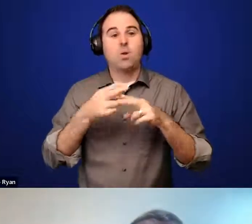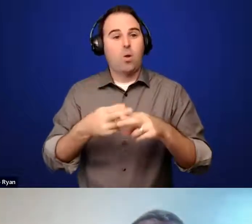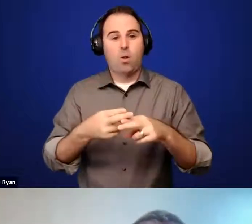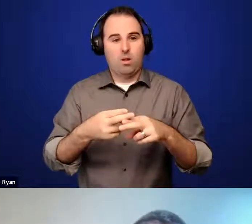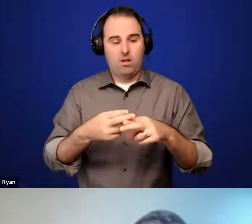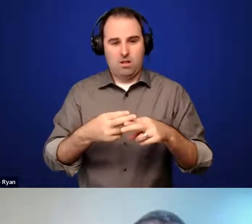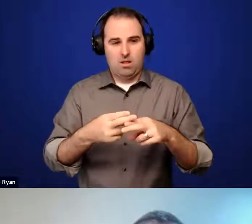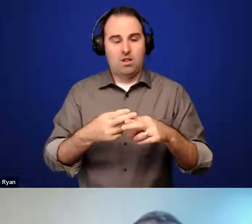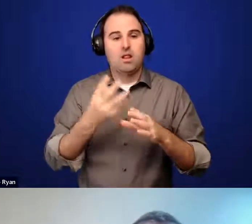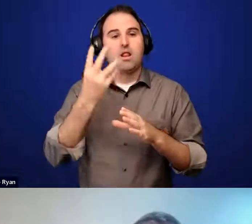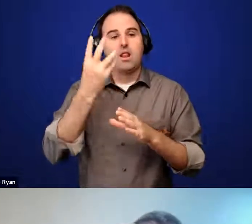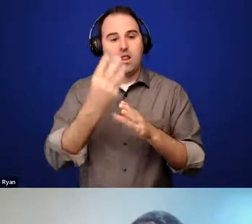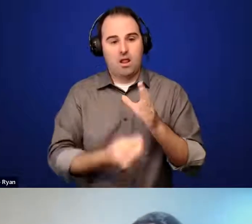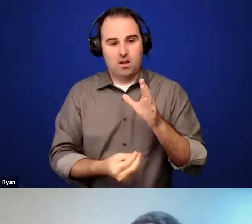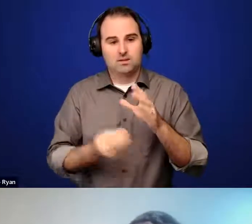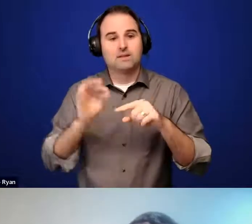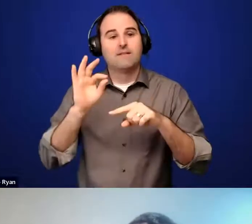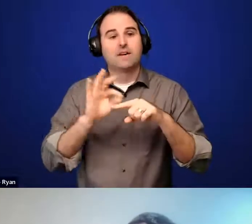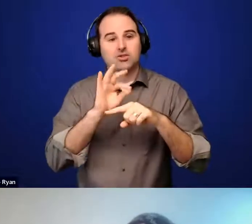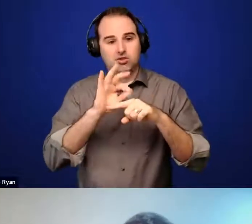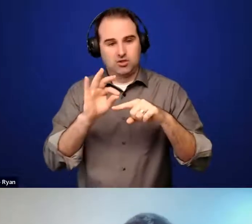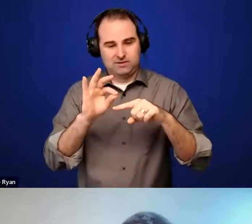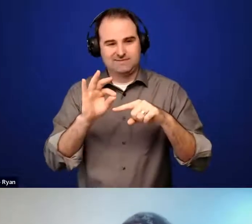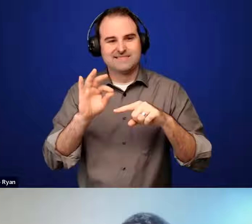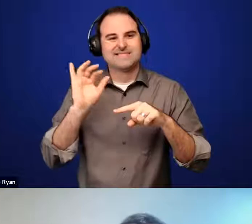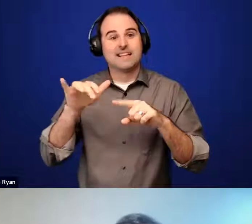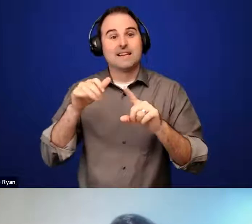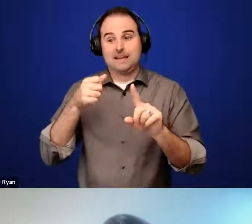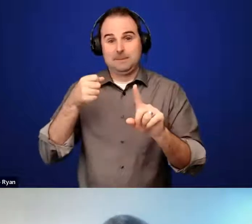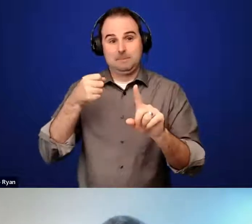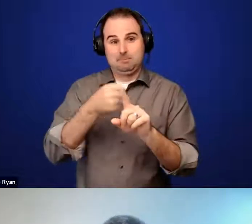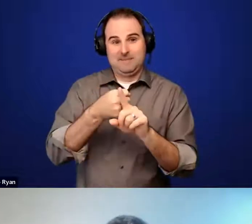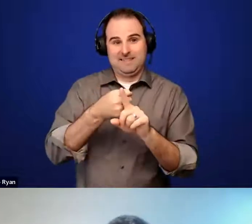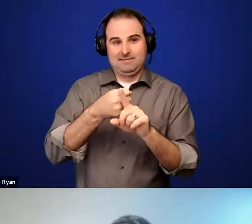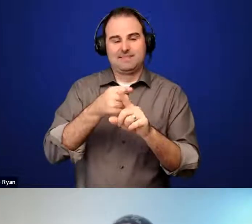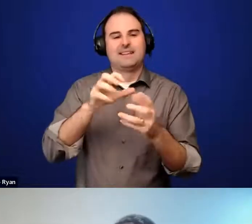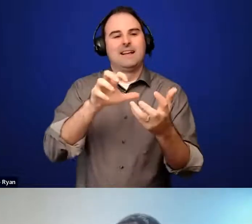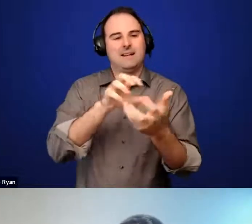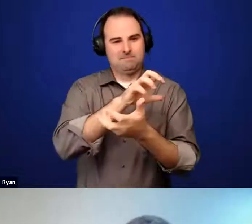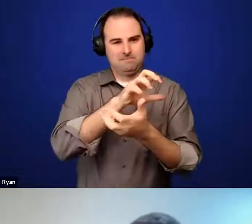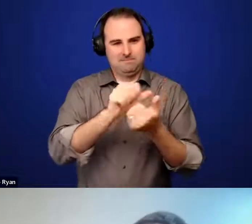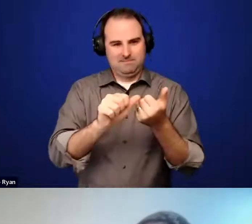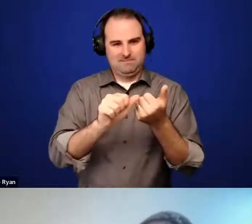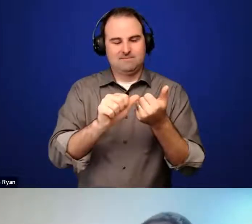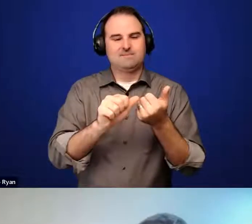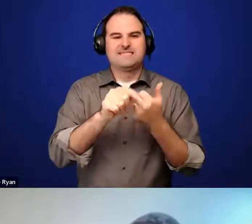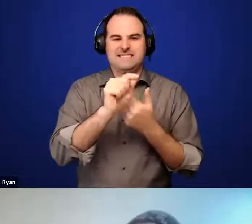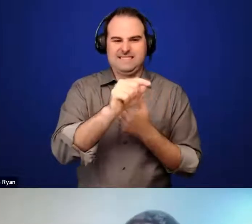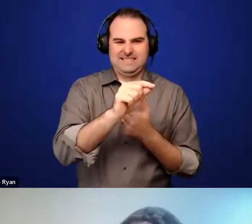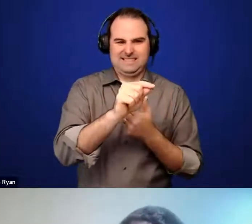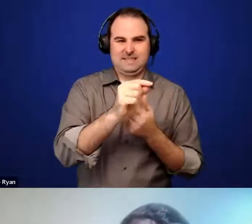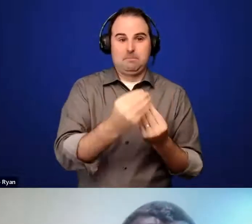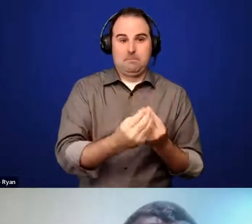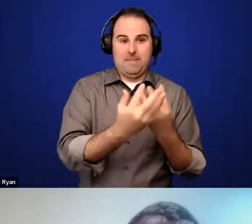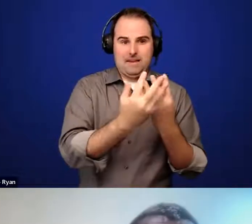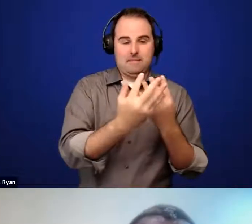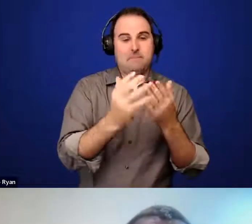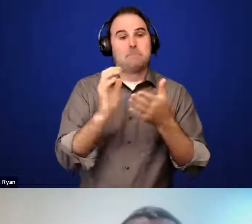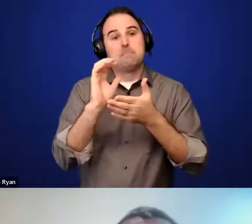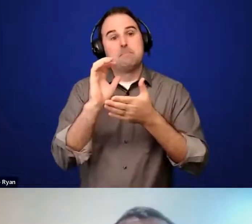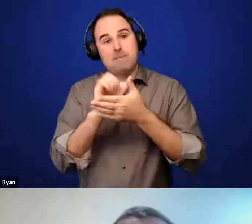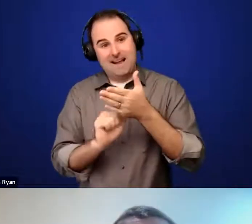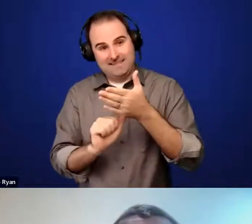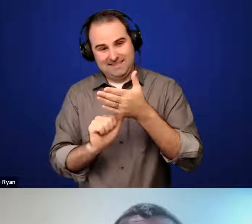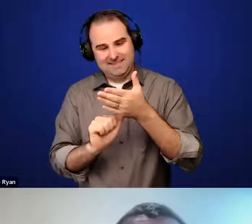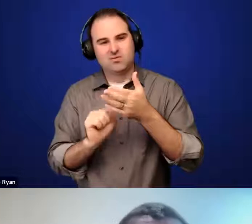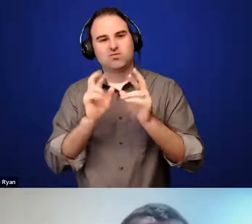which is actually the impact of the damage to the plant minus the reaction to the plant.